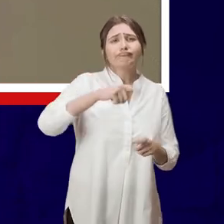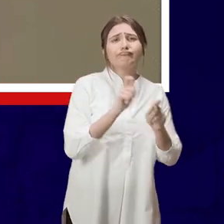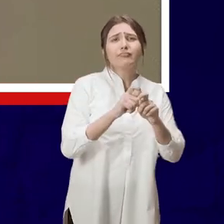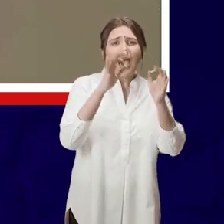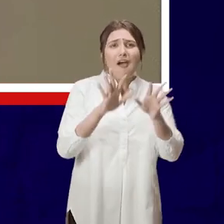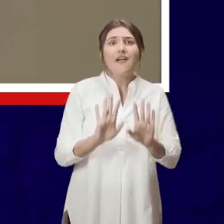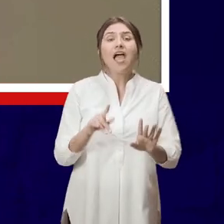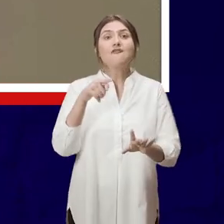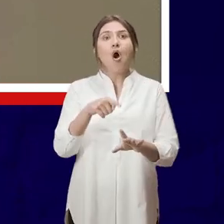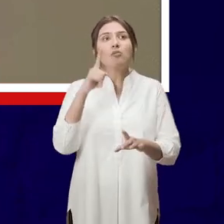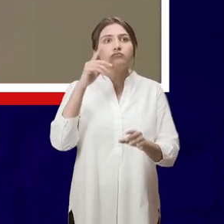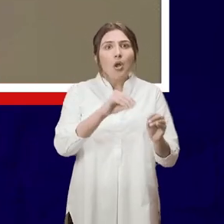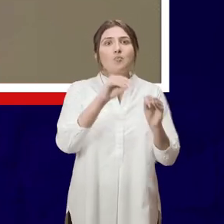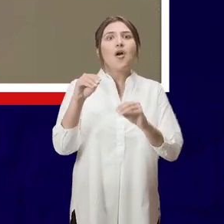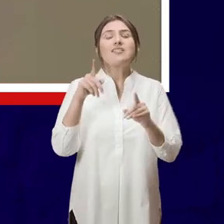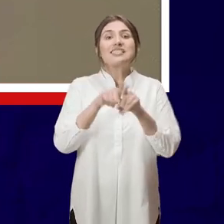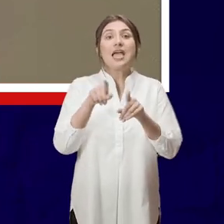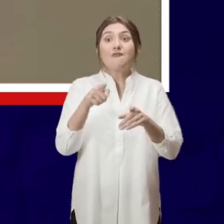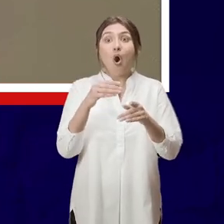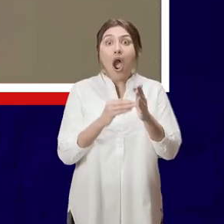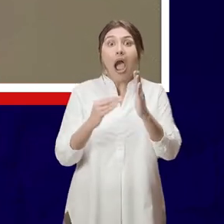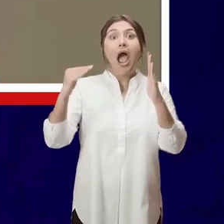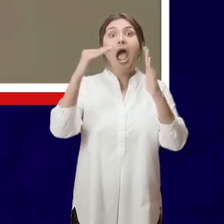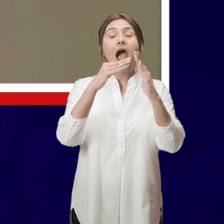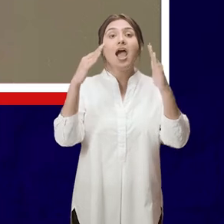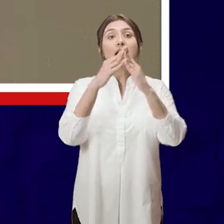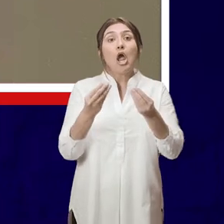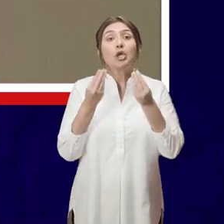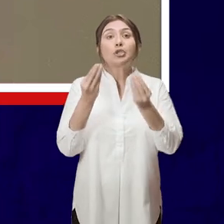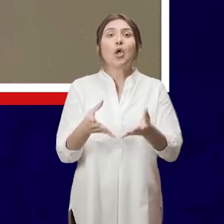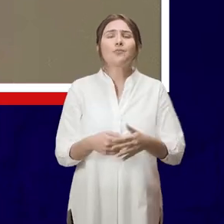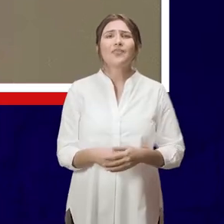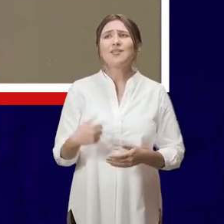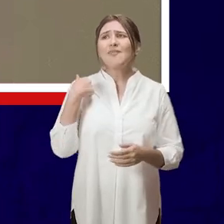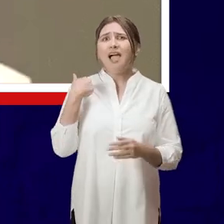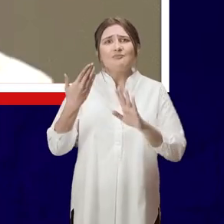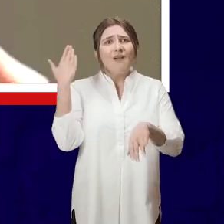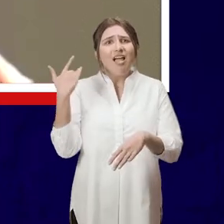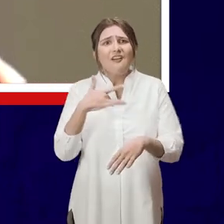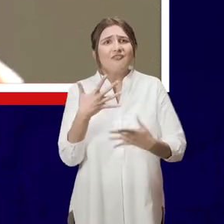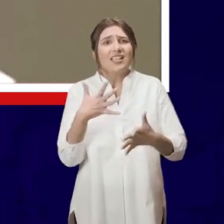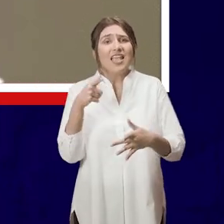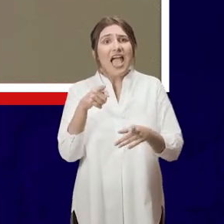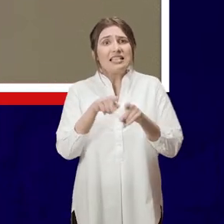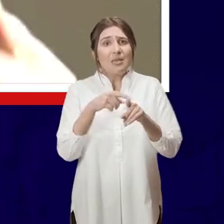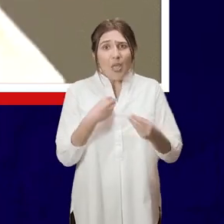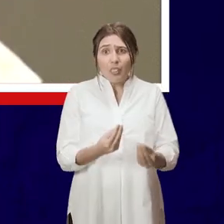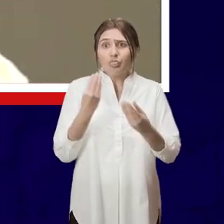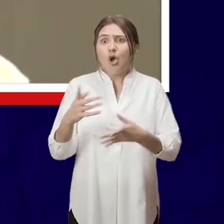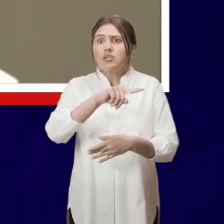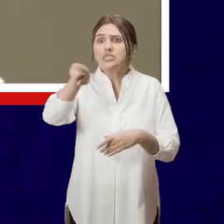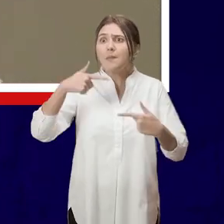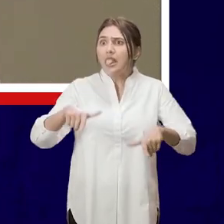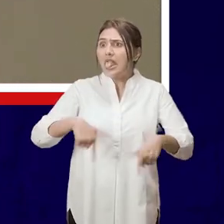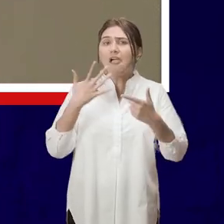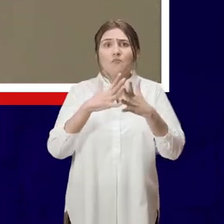an earthen platform. And I had not realized how much value it'll add to their lives. Because it's, I mean, I